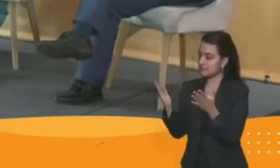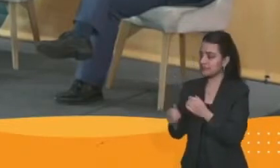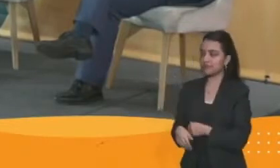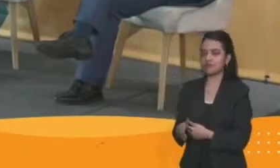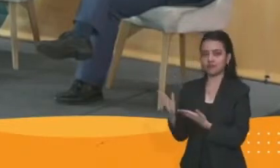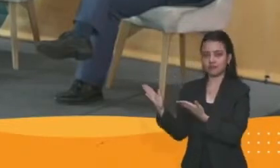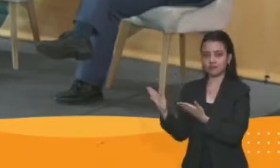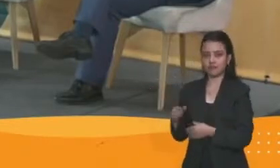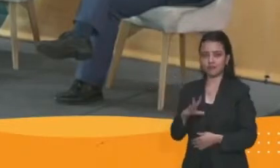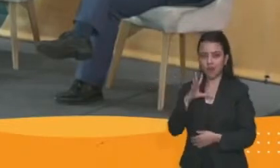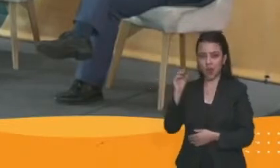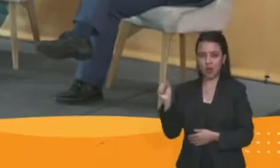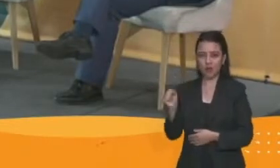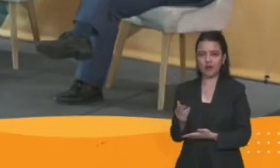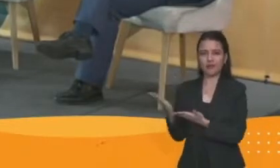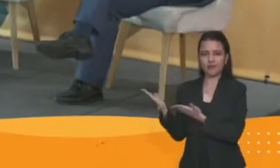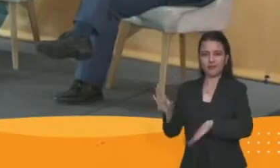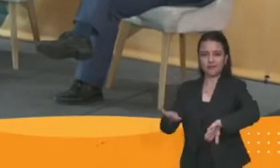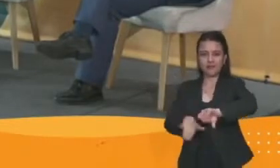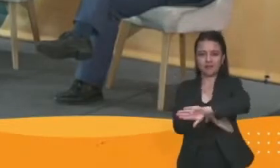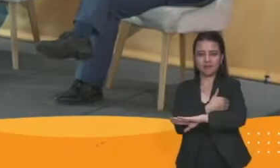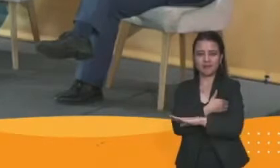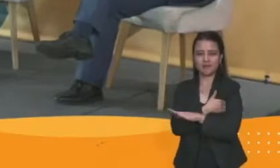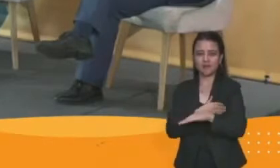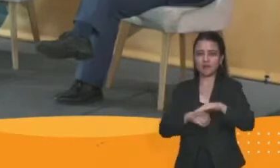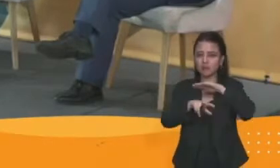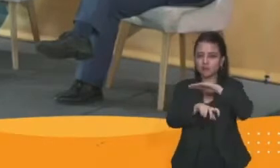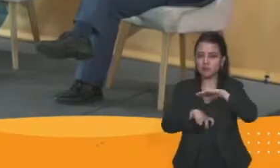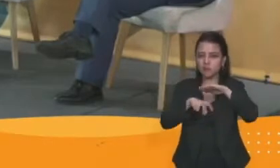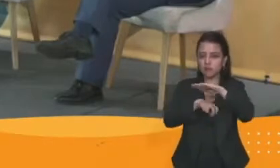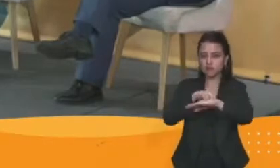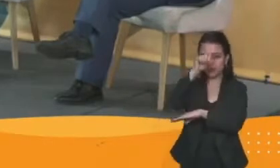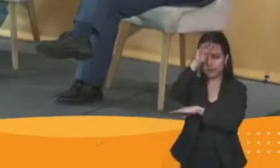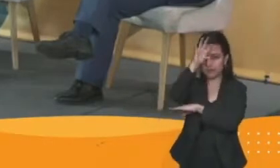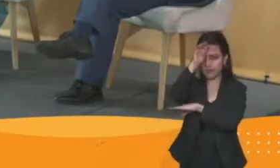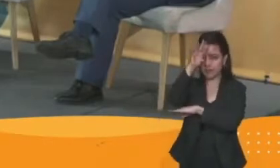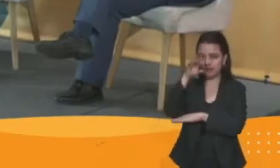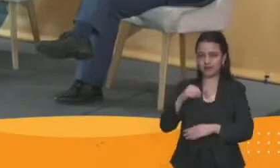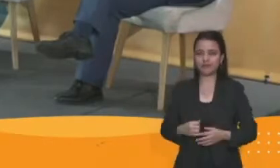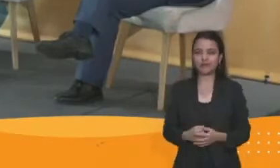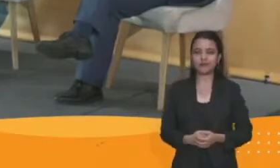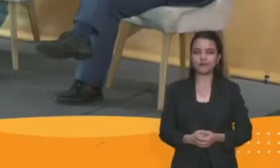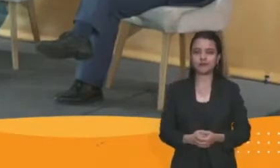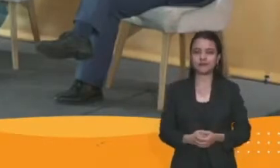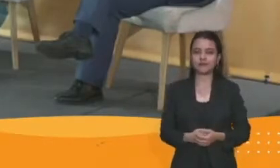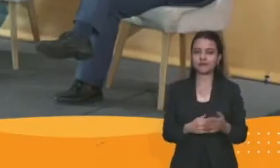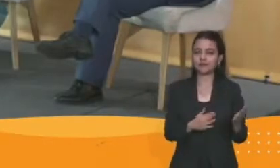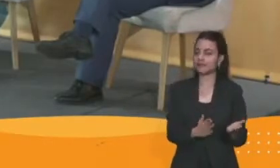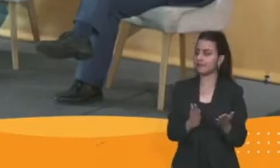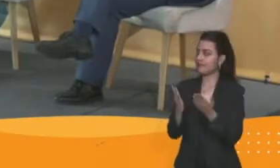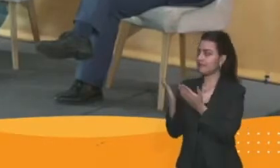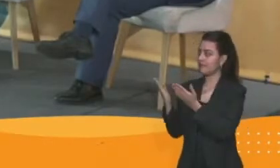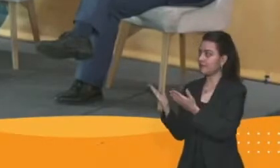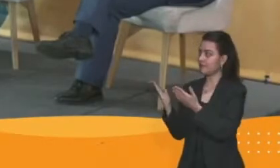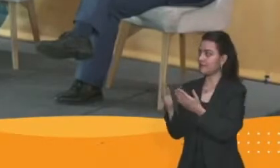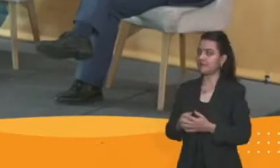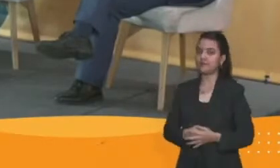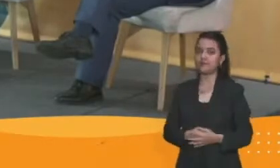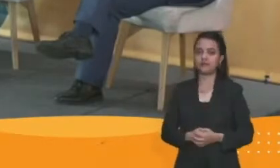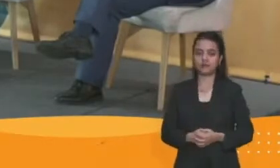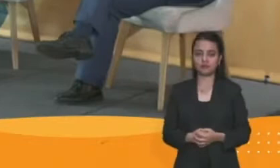greet Mr. Ministry of Mining and Energy, Diego Mesa Pulio, and Director of